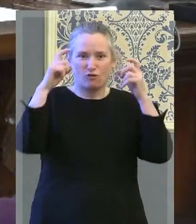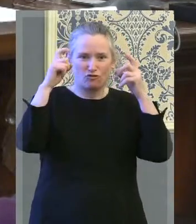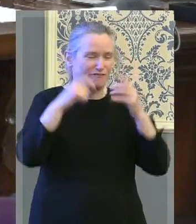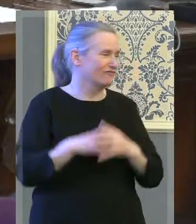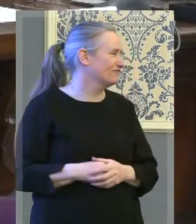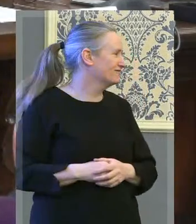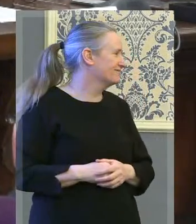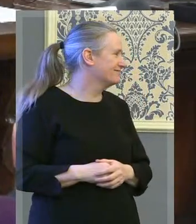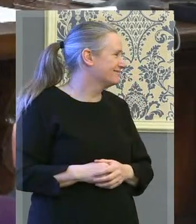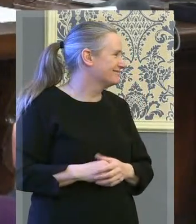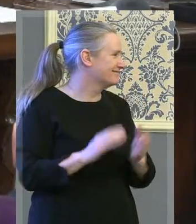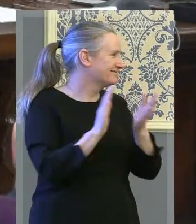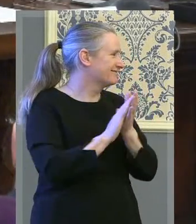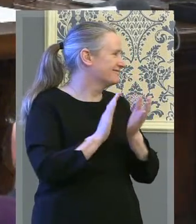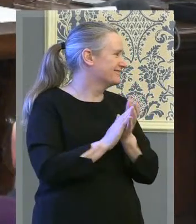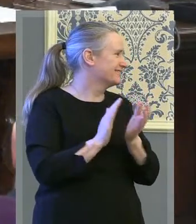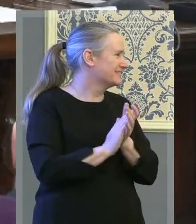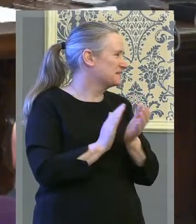Yeah.